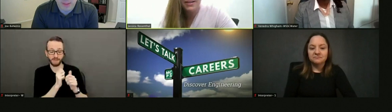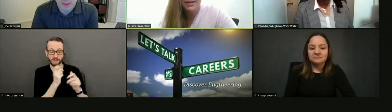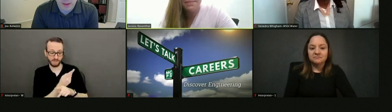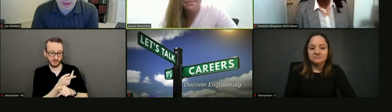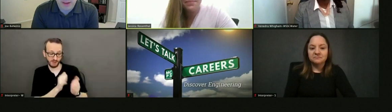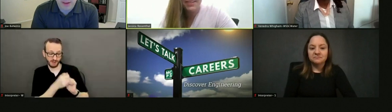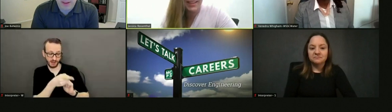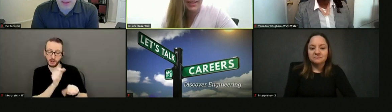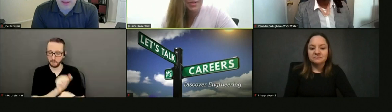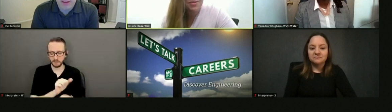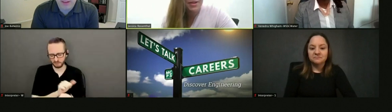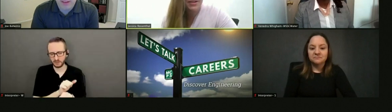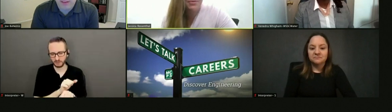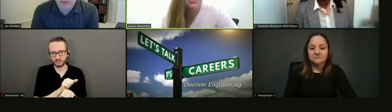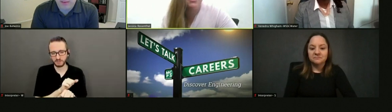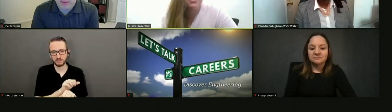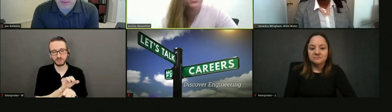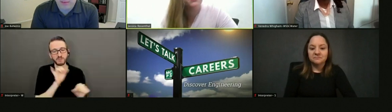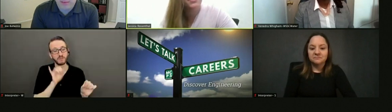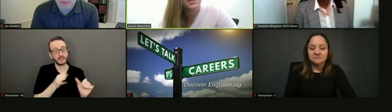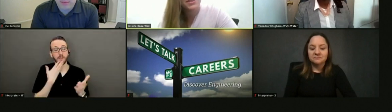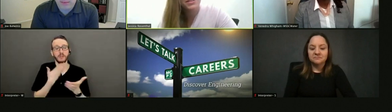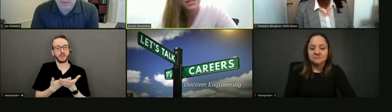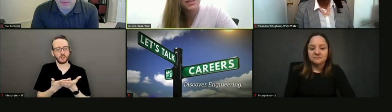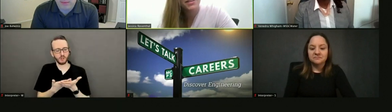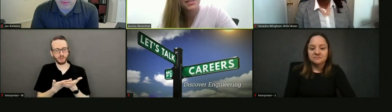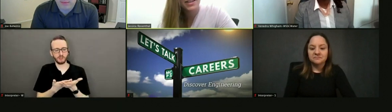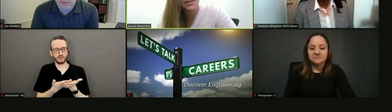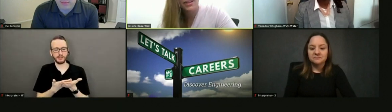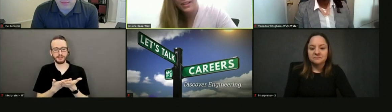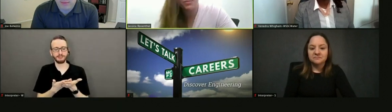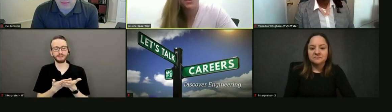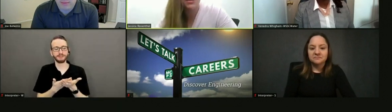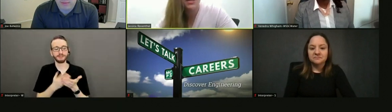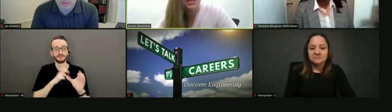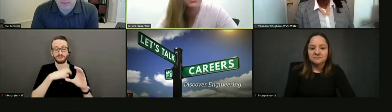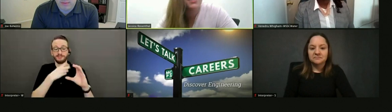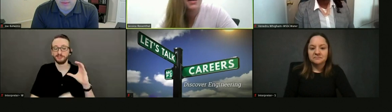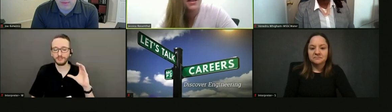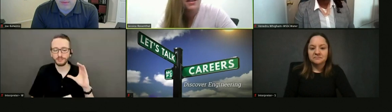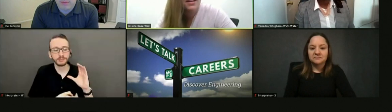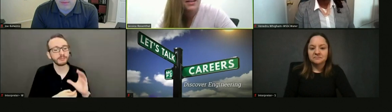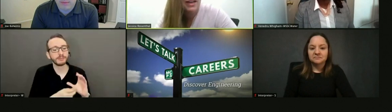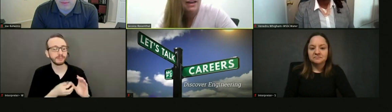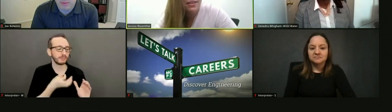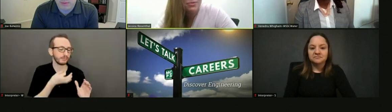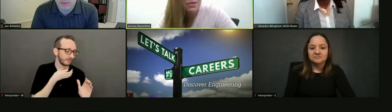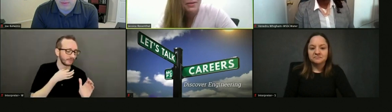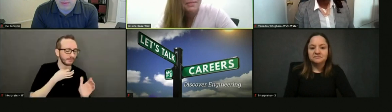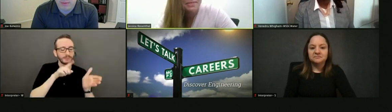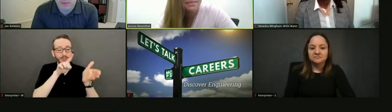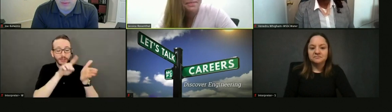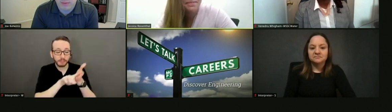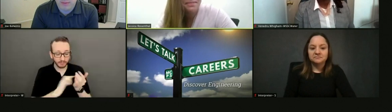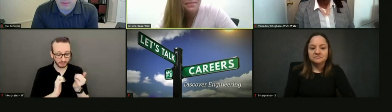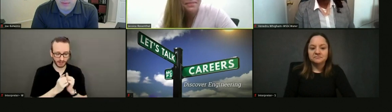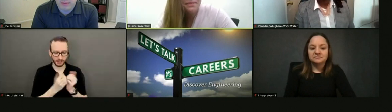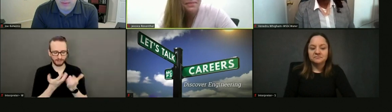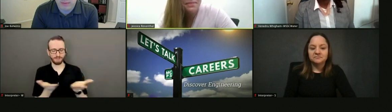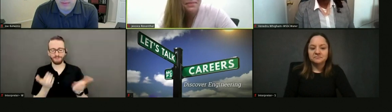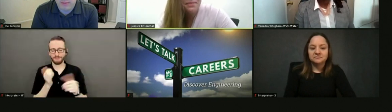work. Yeah, that was a pretty good way of getting me into kind of like exploring how things work.